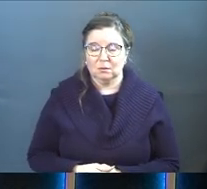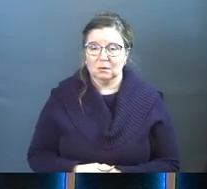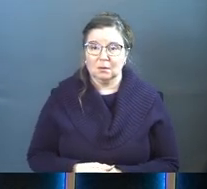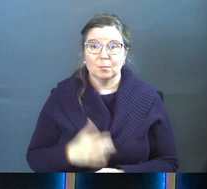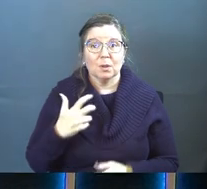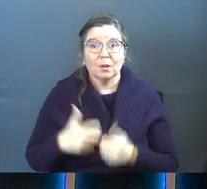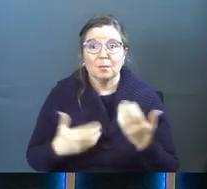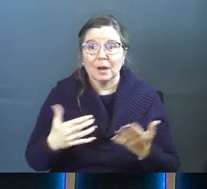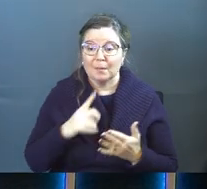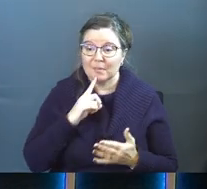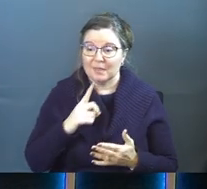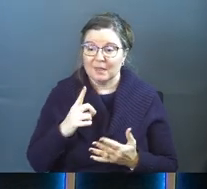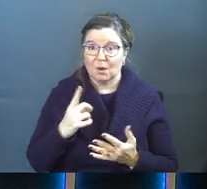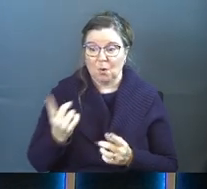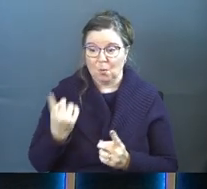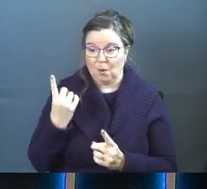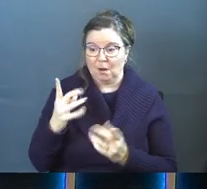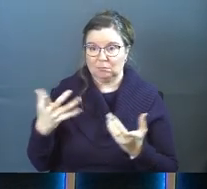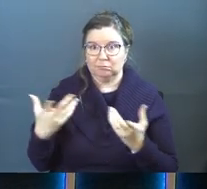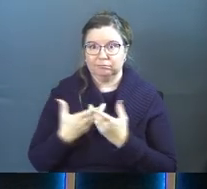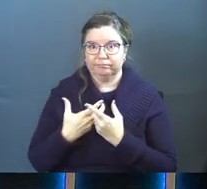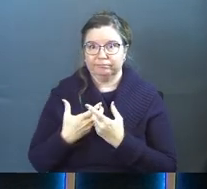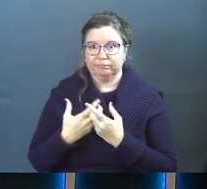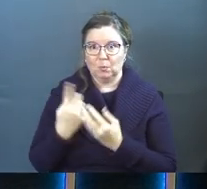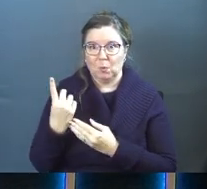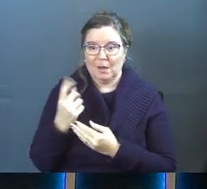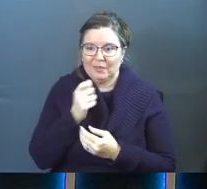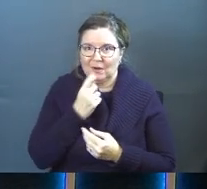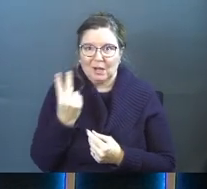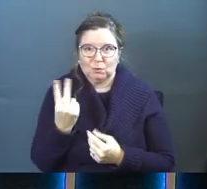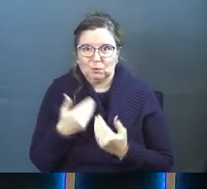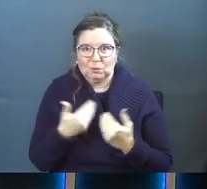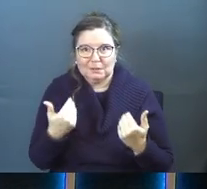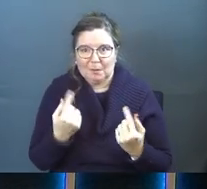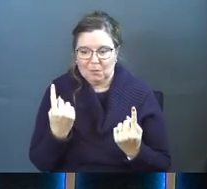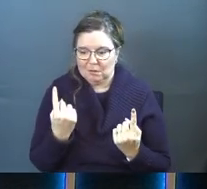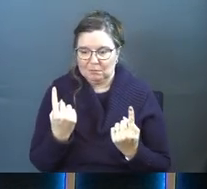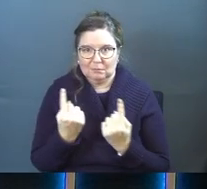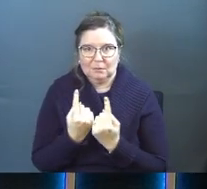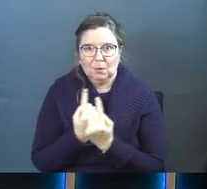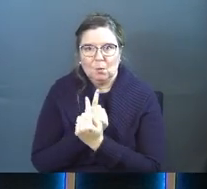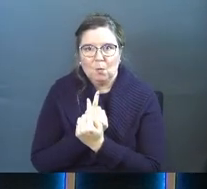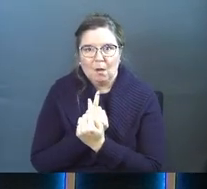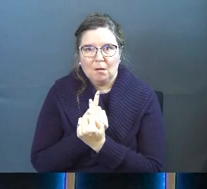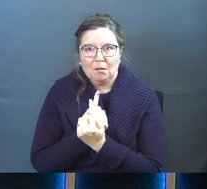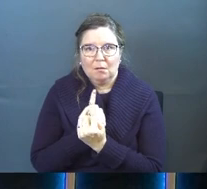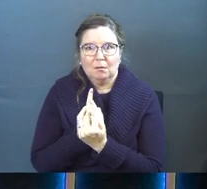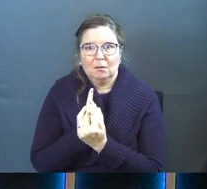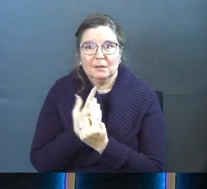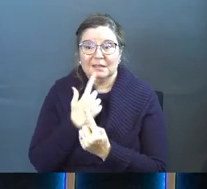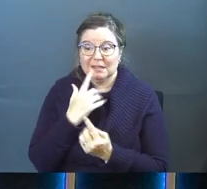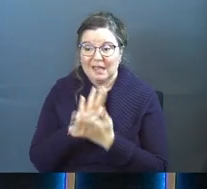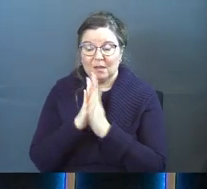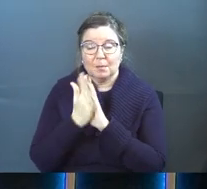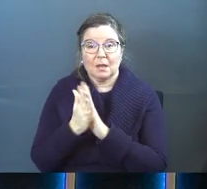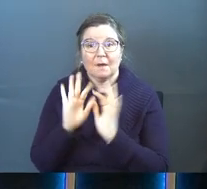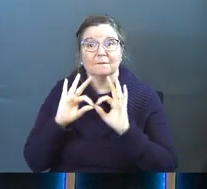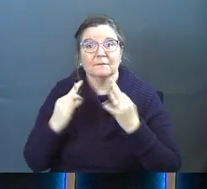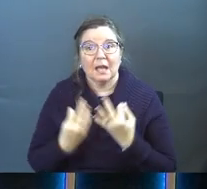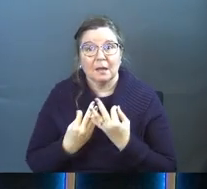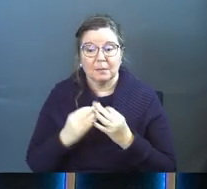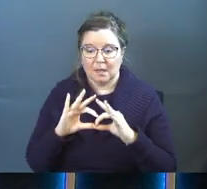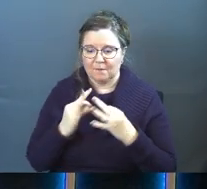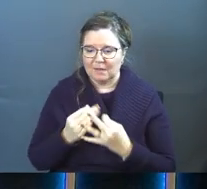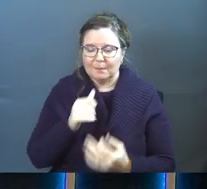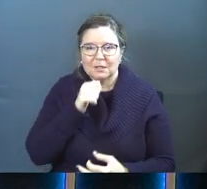And the problem is that they're one now. They're not just two. They're one now. And what is he saying? He's saying they're family.